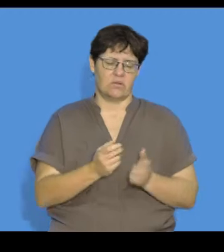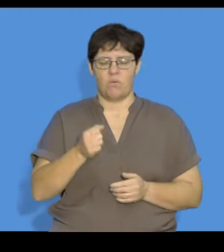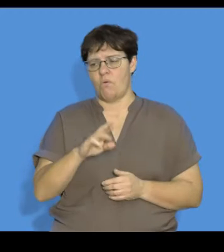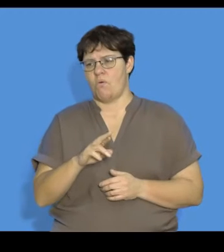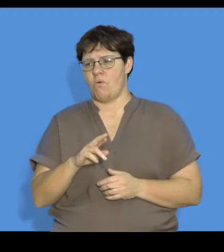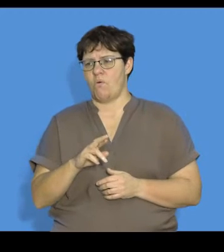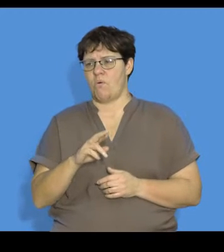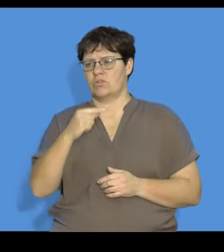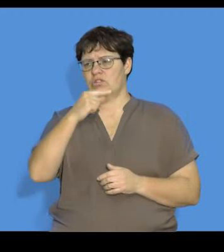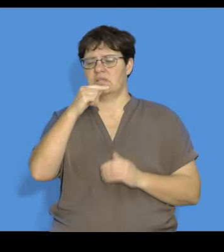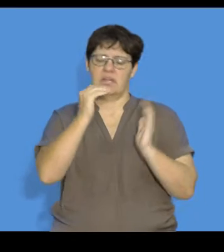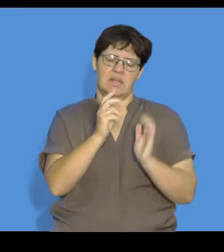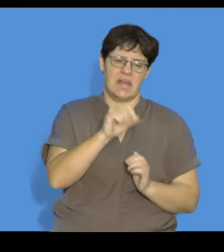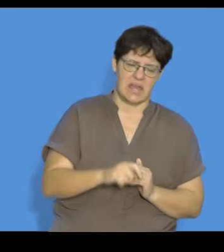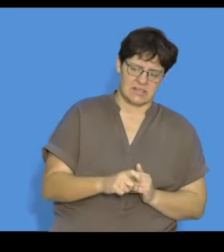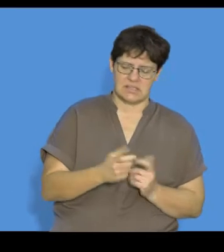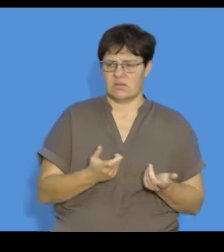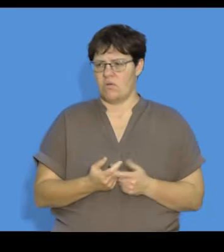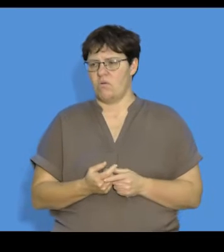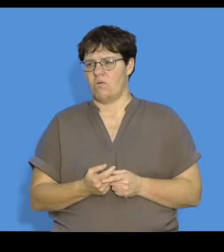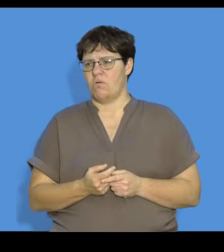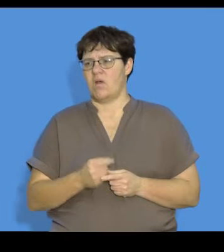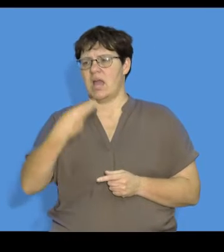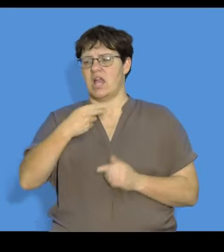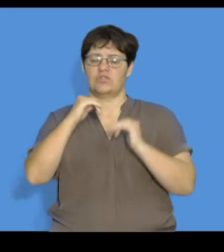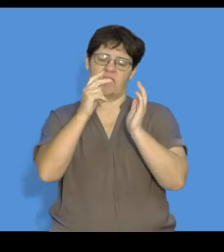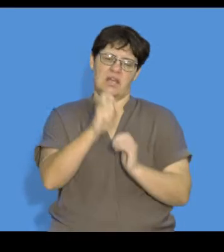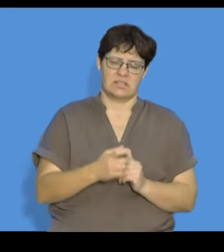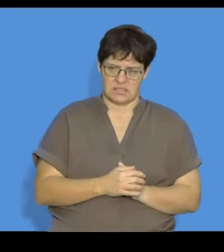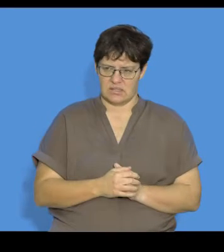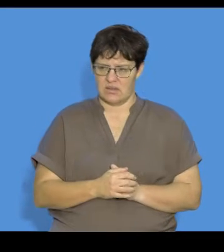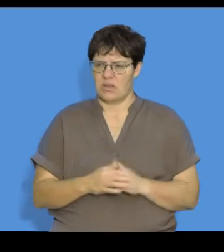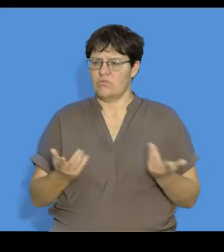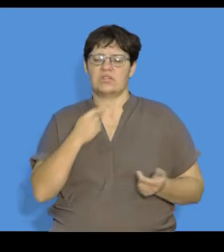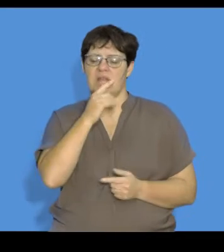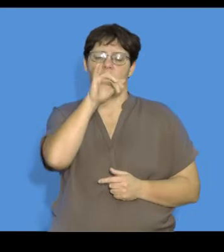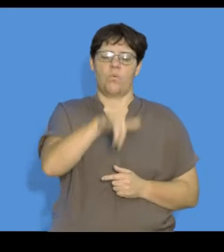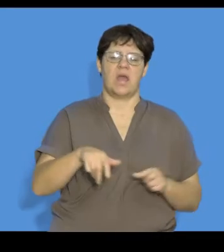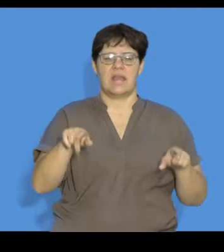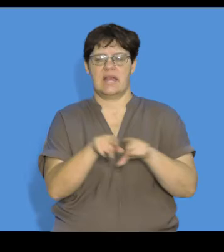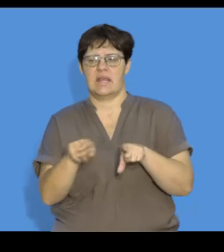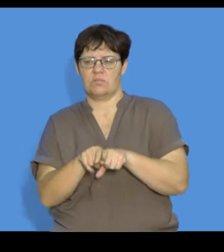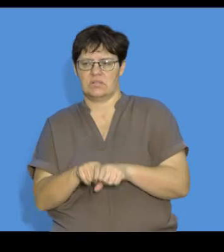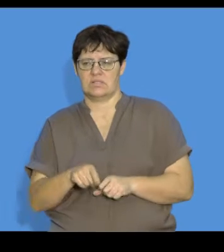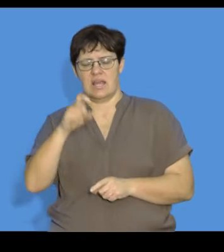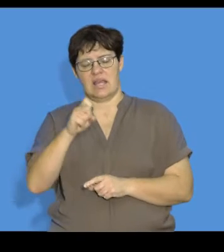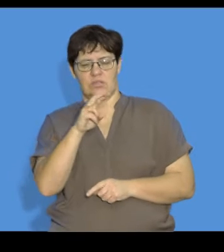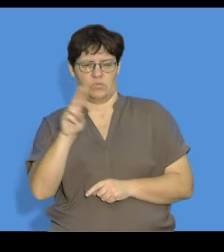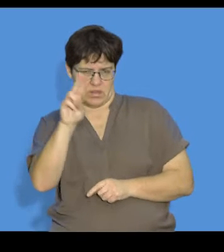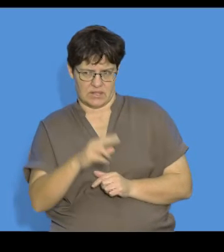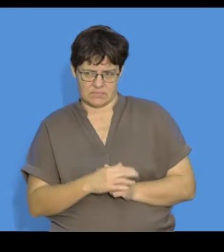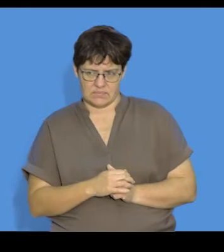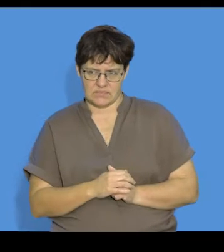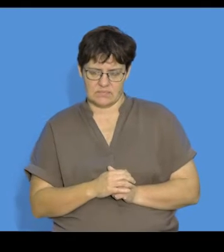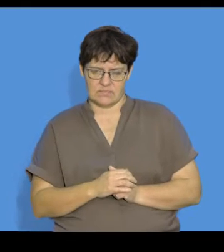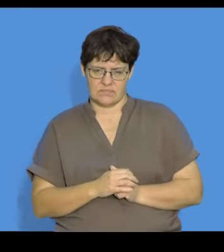would then say f of x is equals to x squared instead of saying y is equals to x squared.